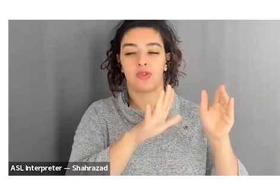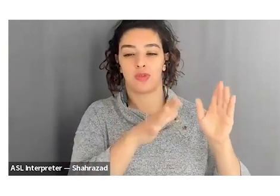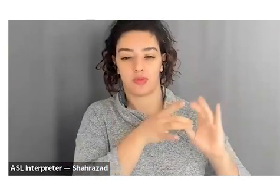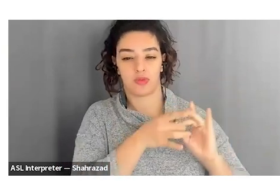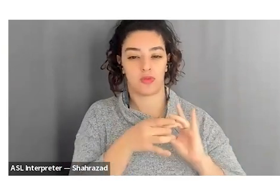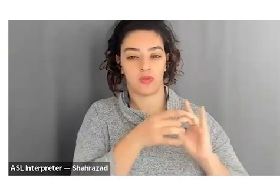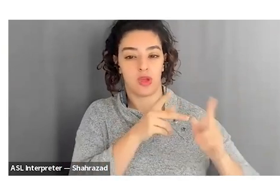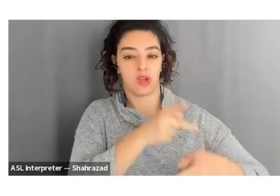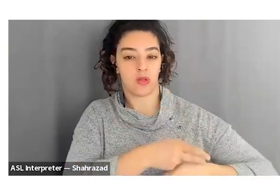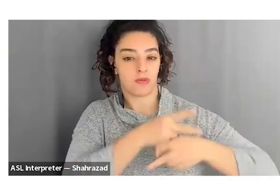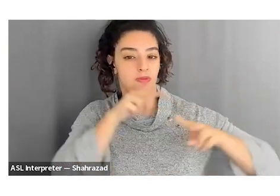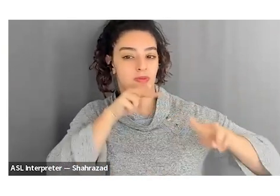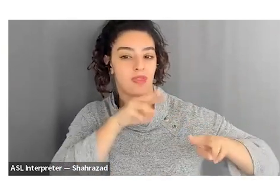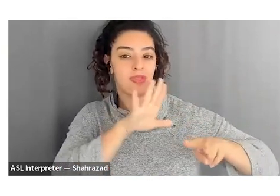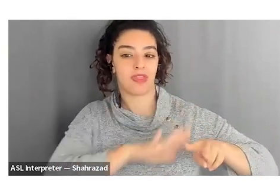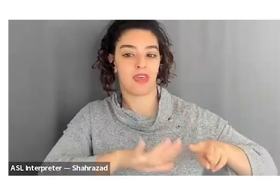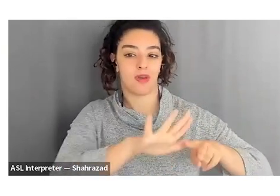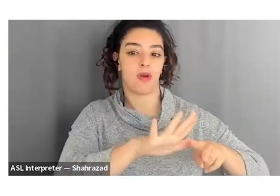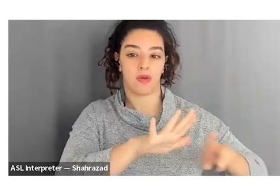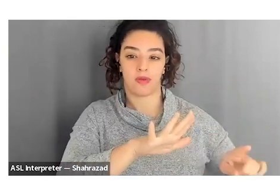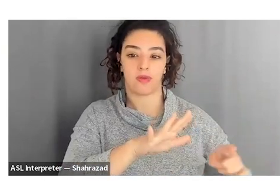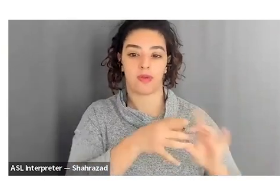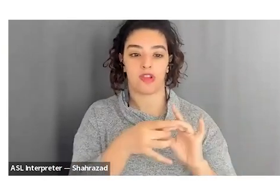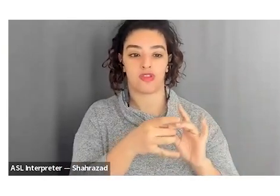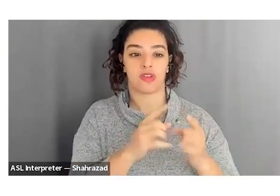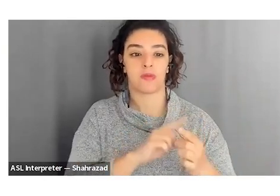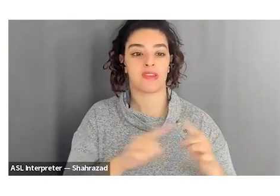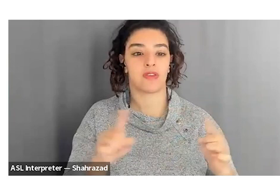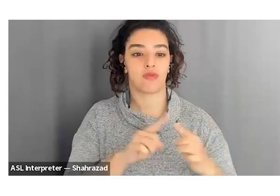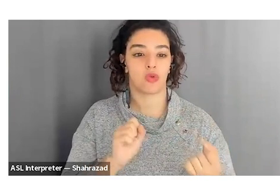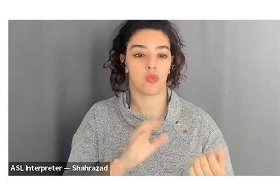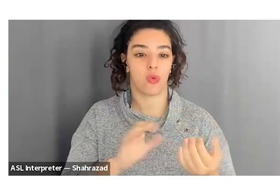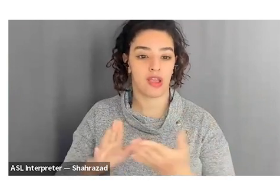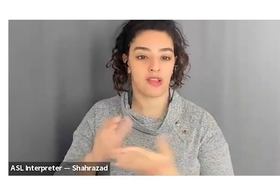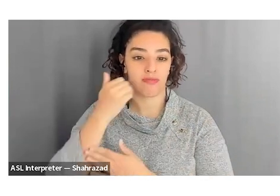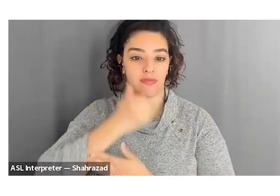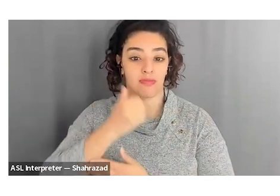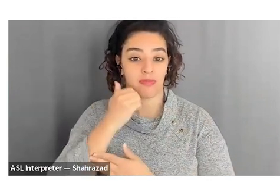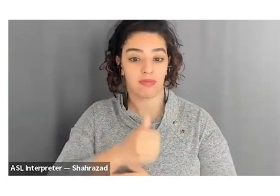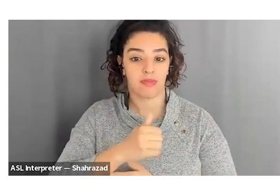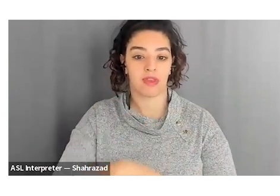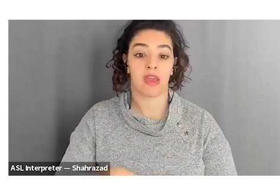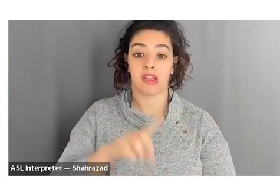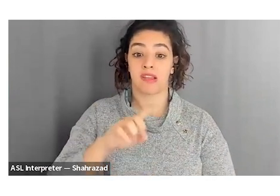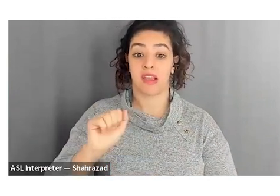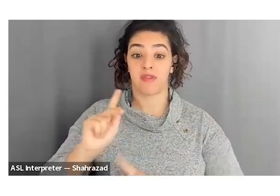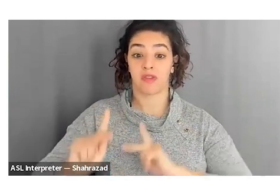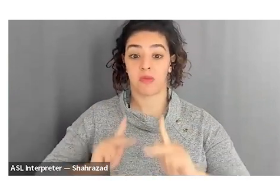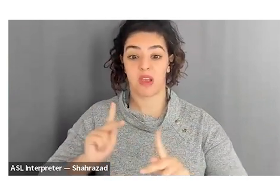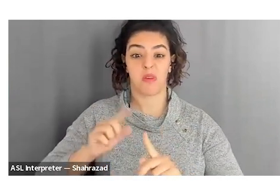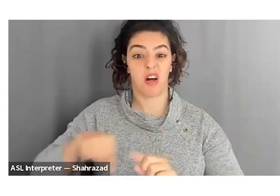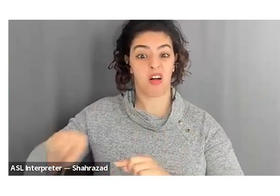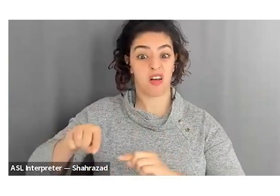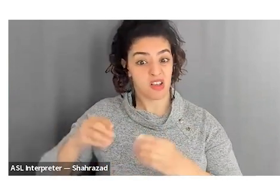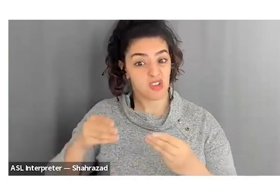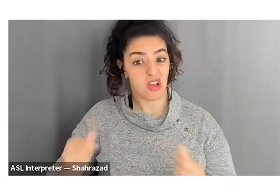in different ways on a daily basis. Disabled people solve so many problems, have totally open